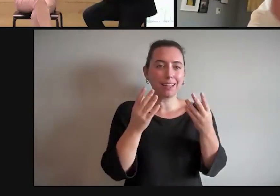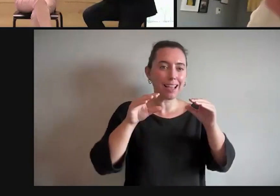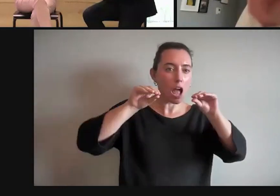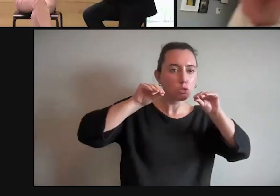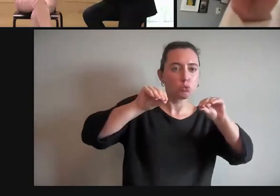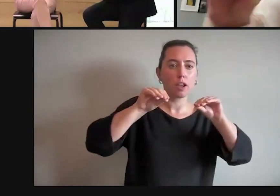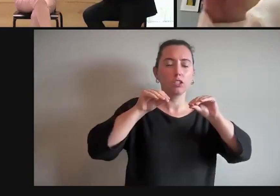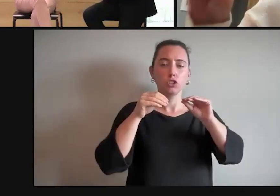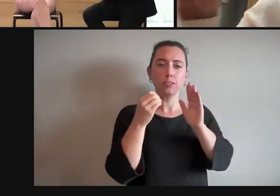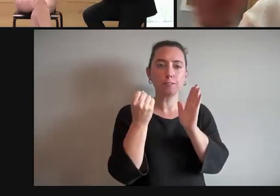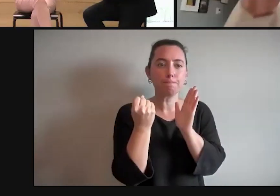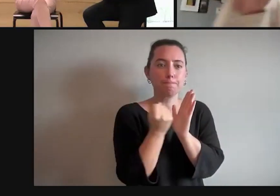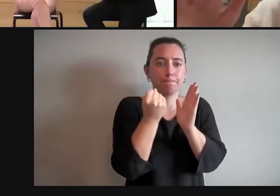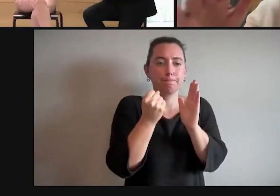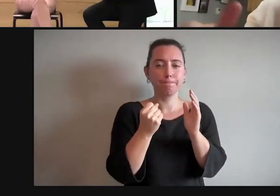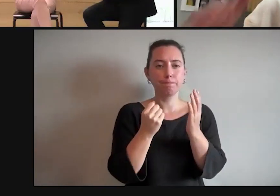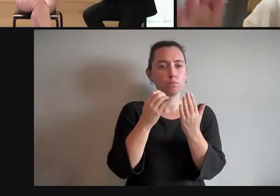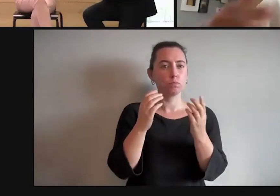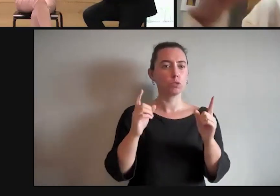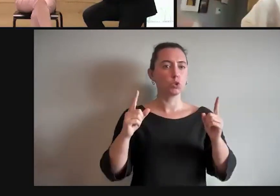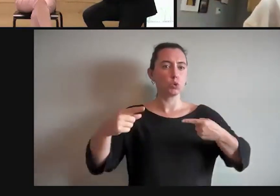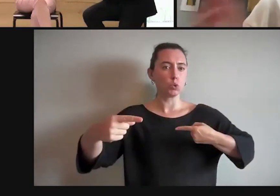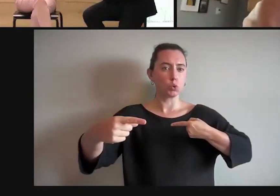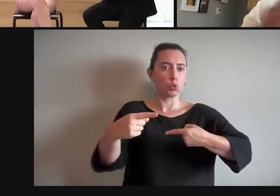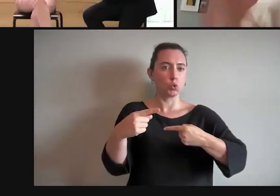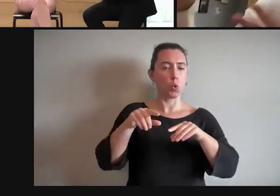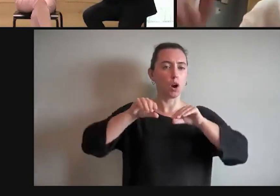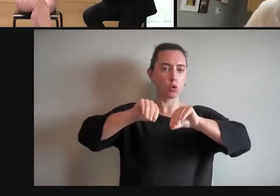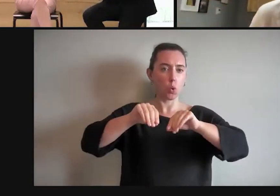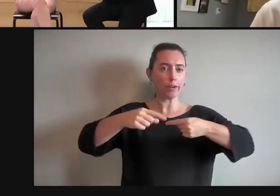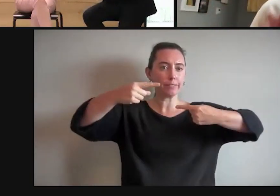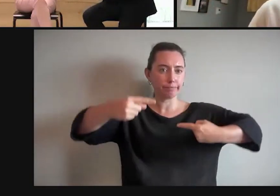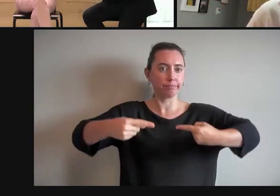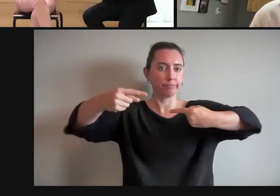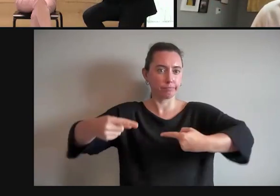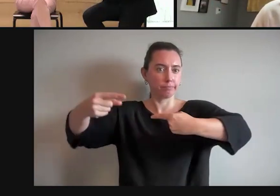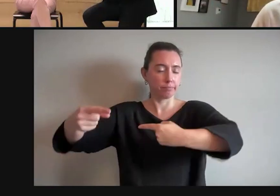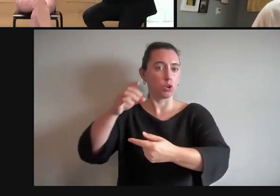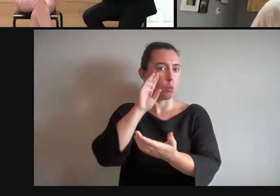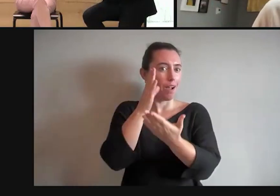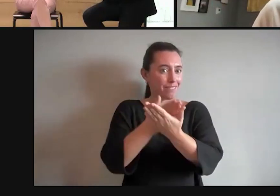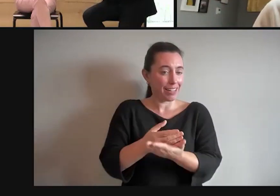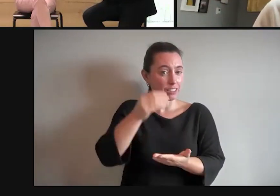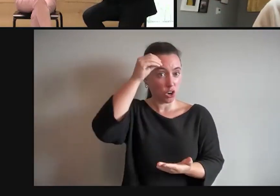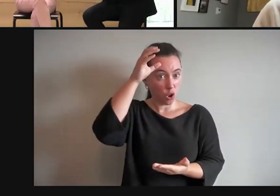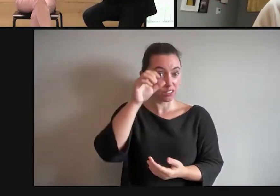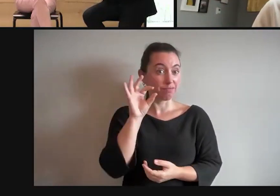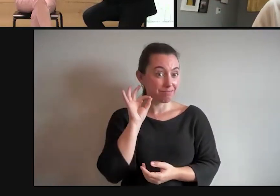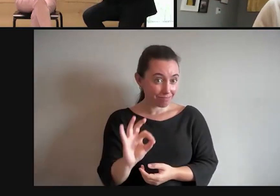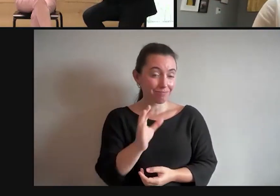and modules that we can include with certificates, not certification, that will validate knowledge. Love the idea.